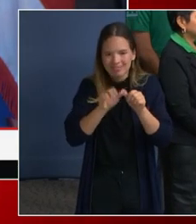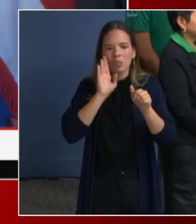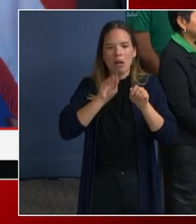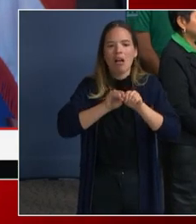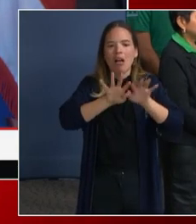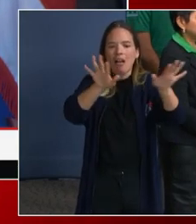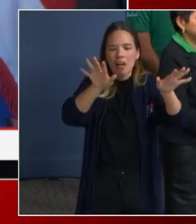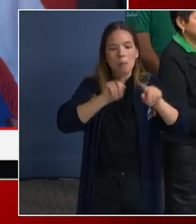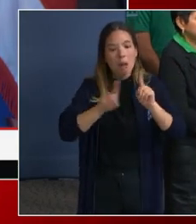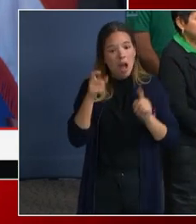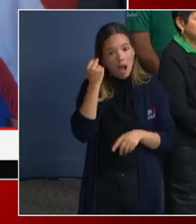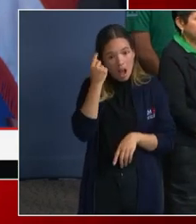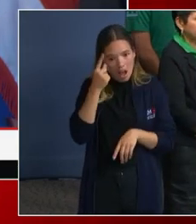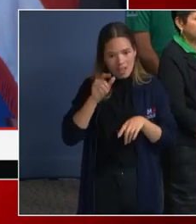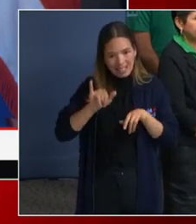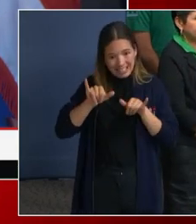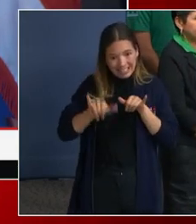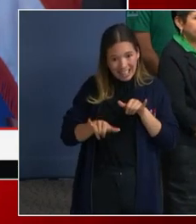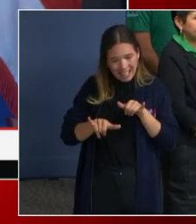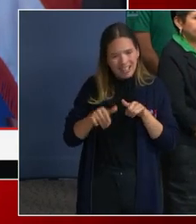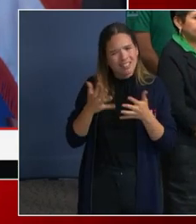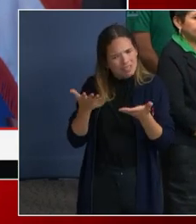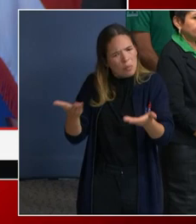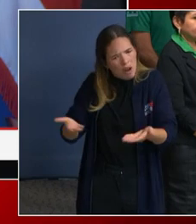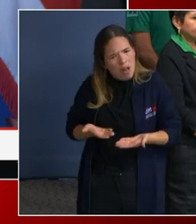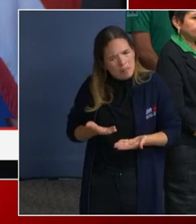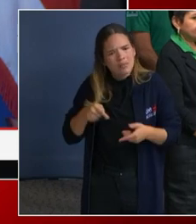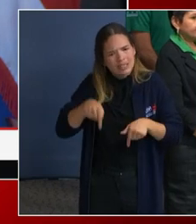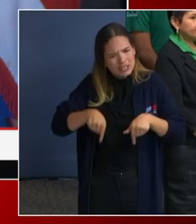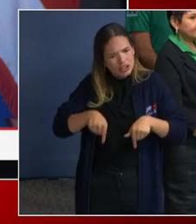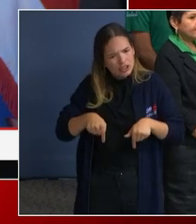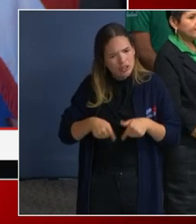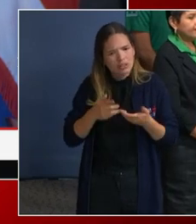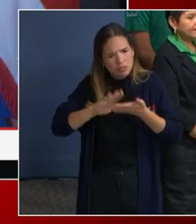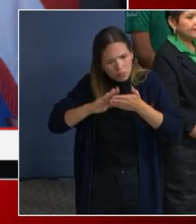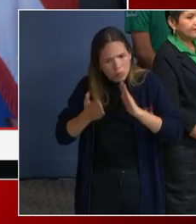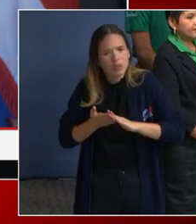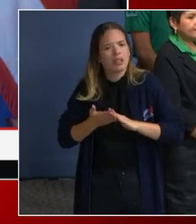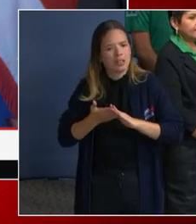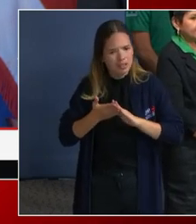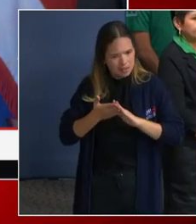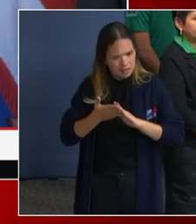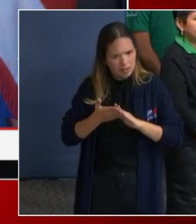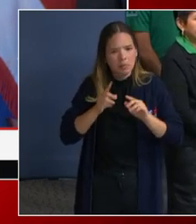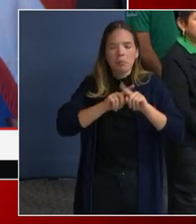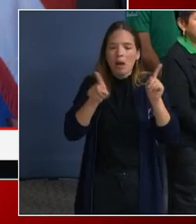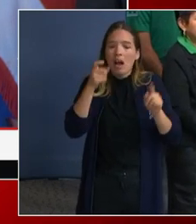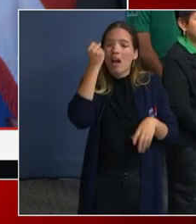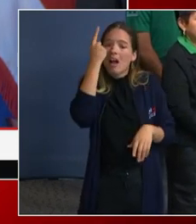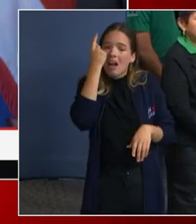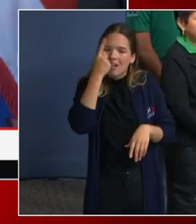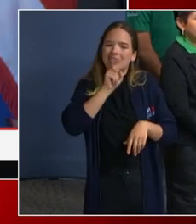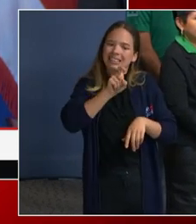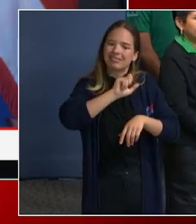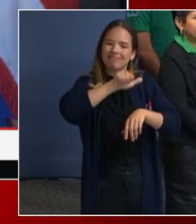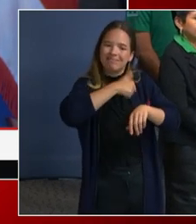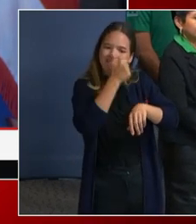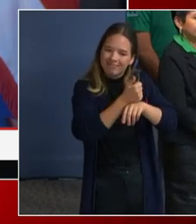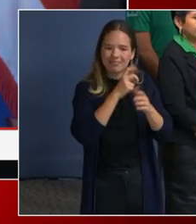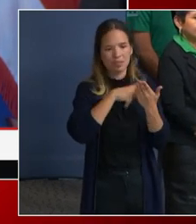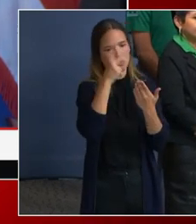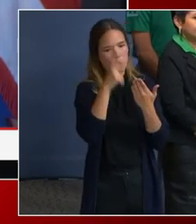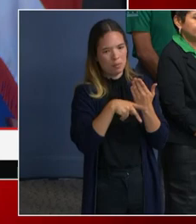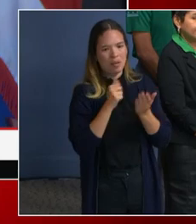community. But at the same time, by creating this system, by creating these new programs, we'll be able to adequately serve them and